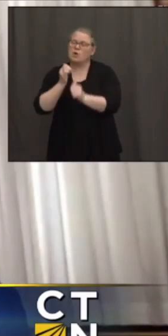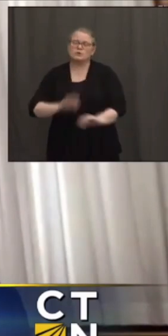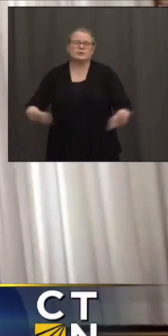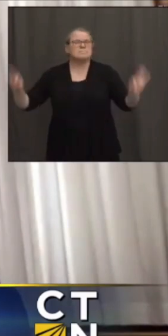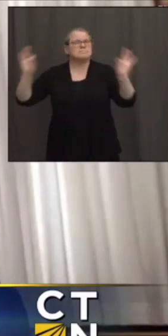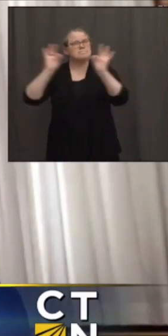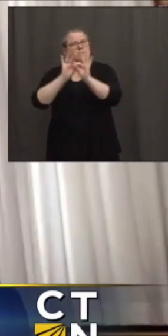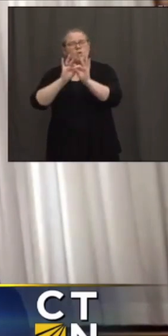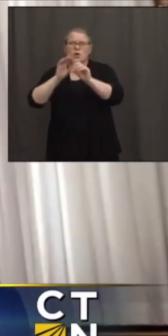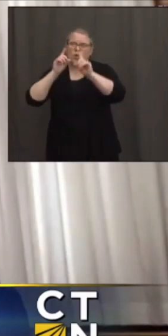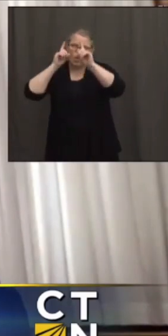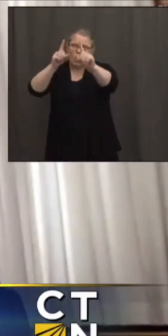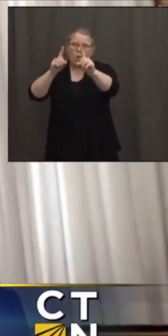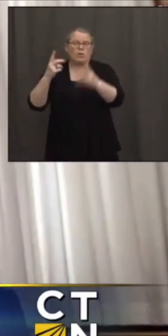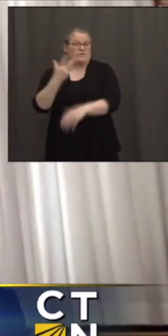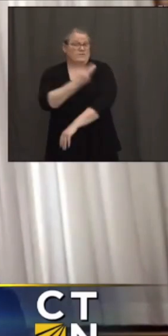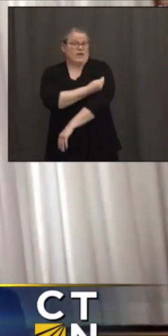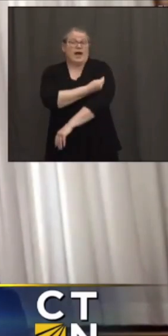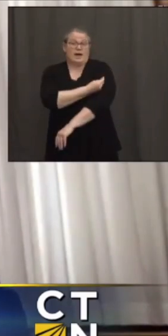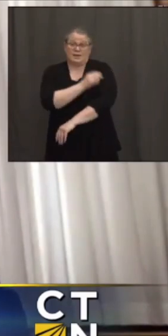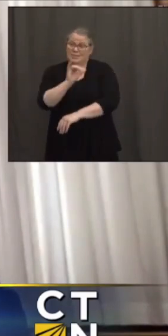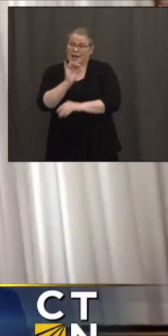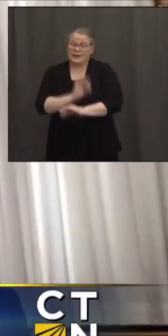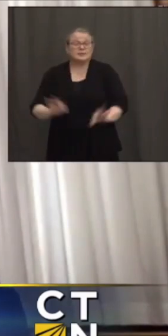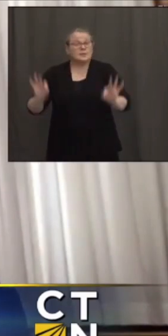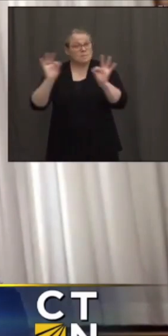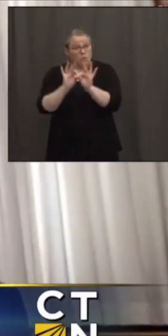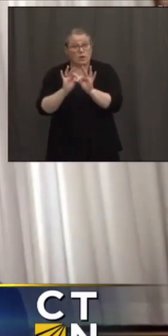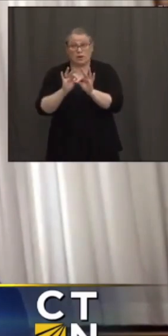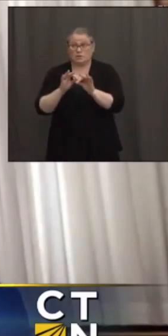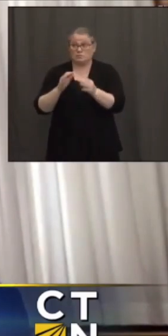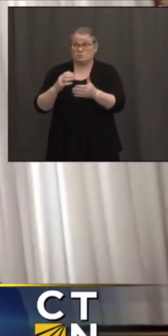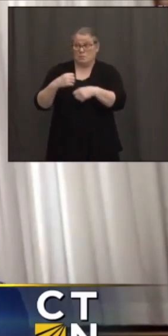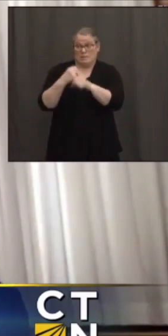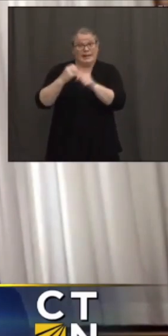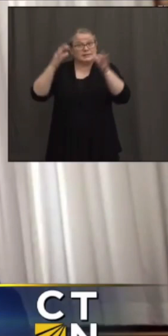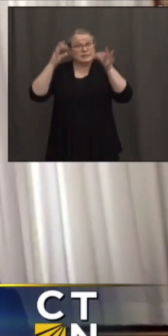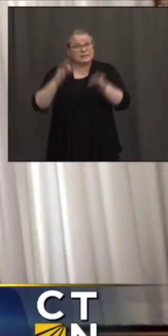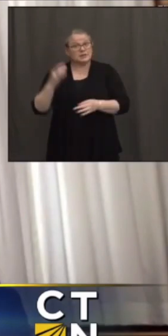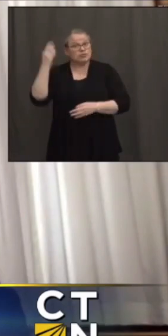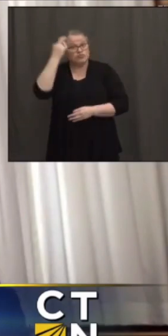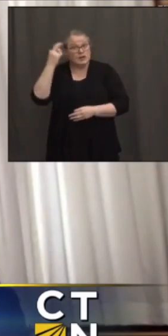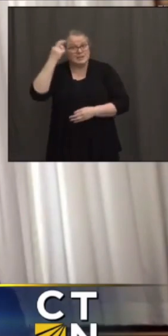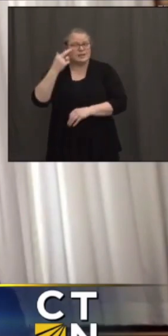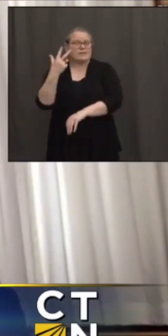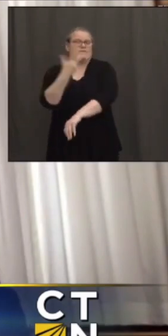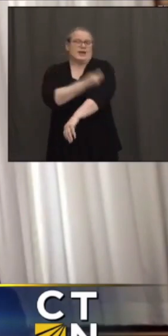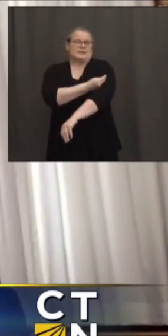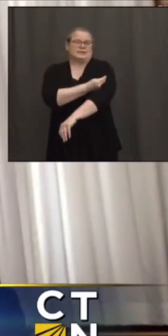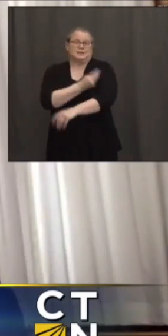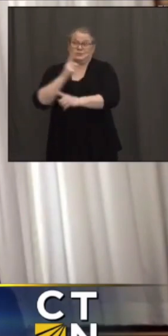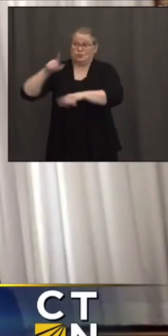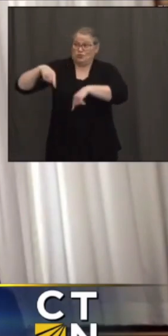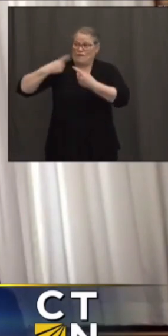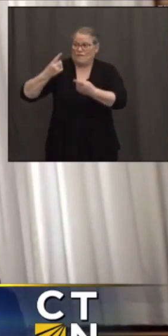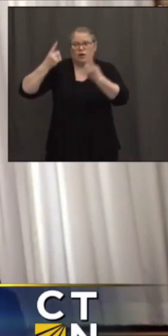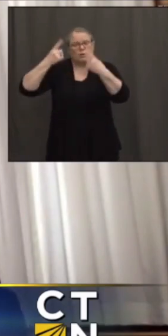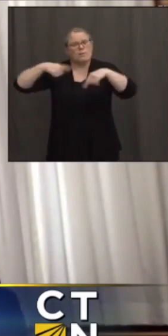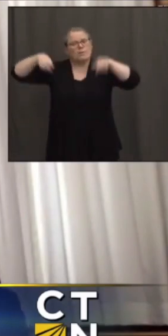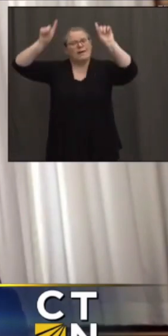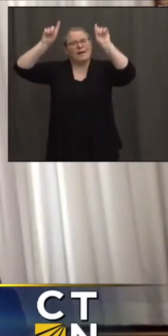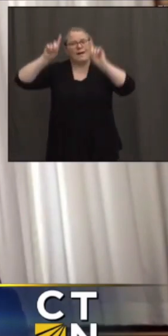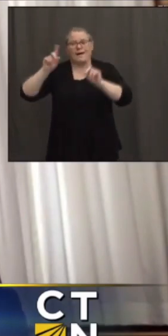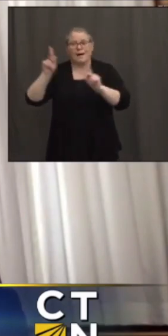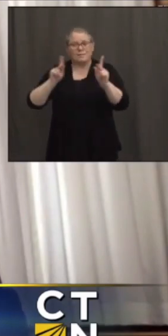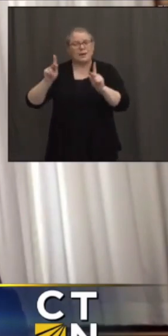right? That's another key factor in these decisions is the success we've had thus far with our vaccination program and the momentum